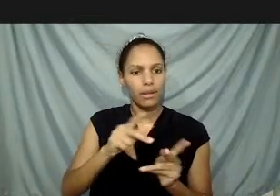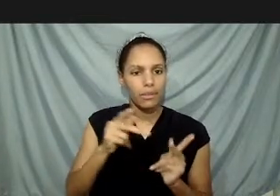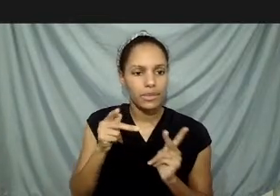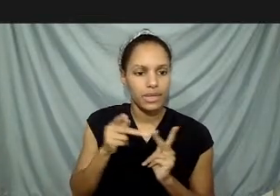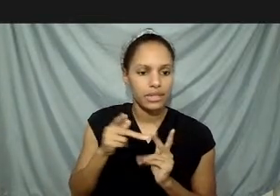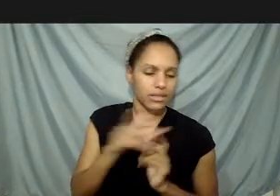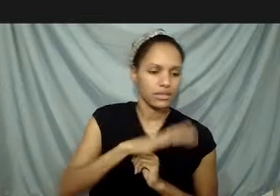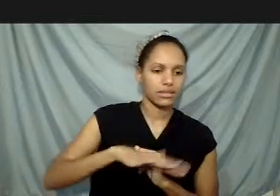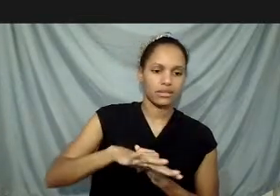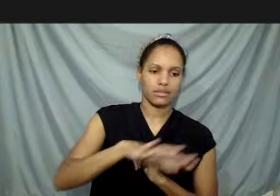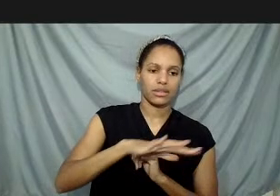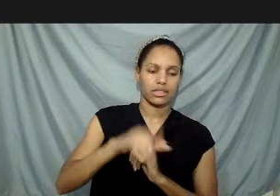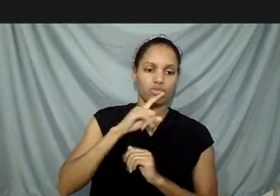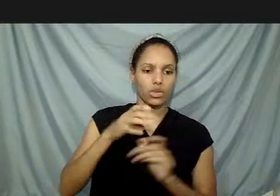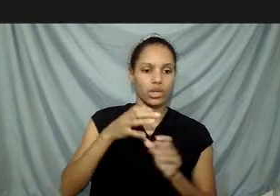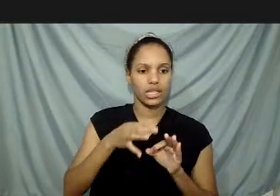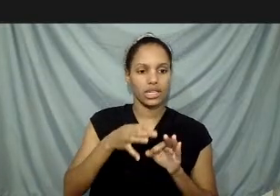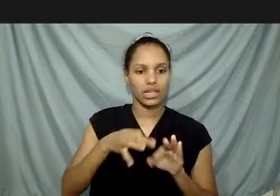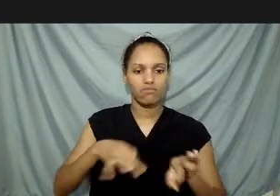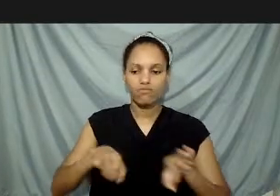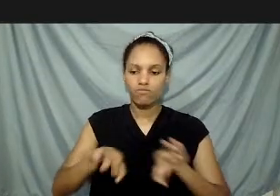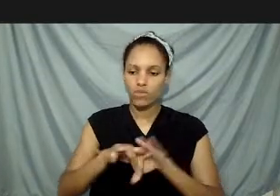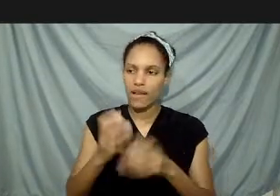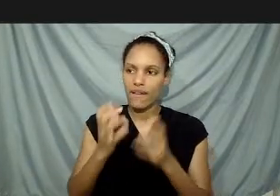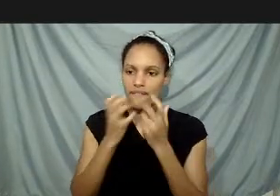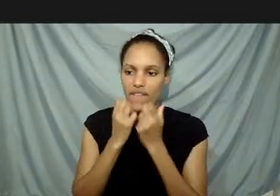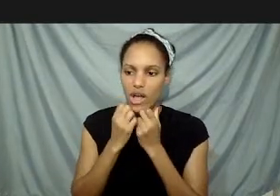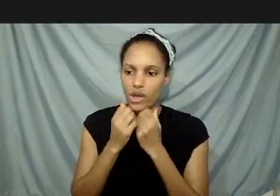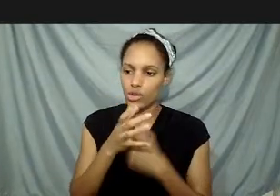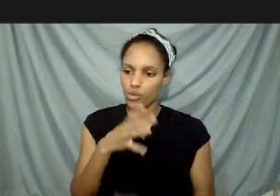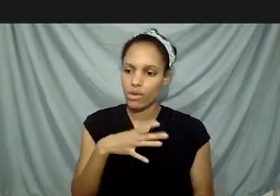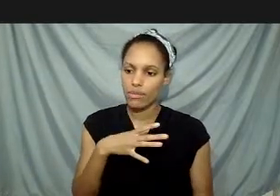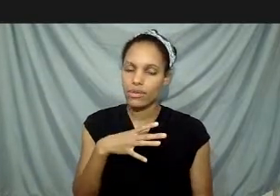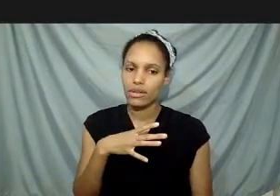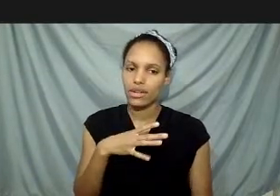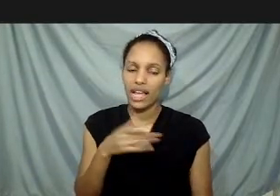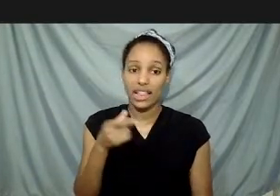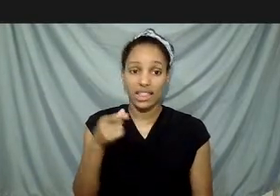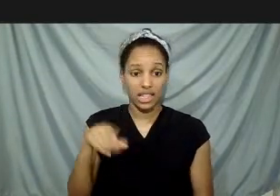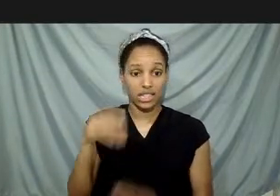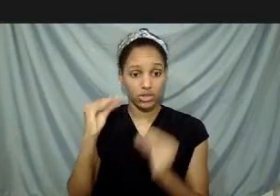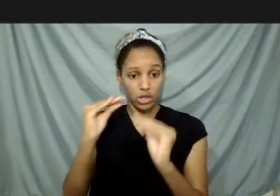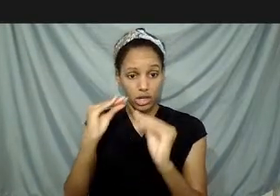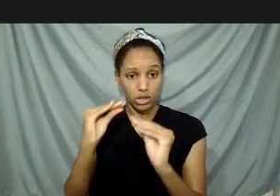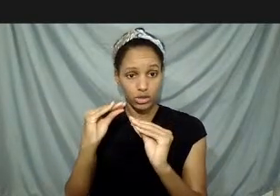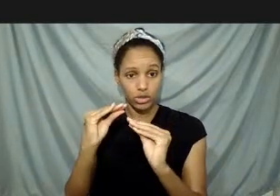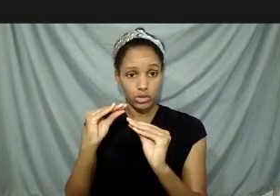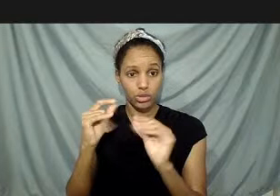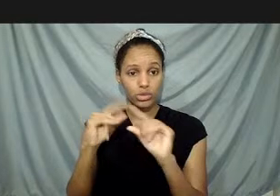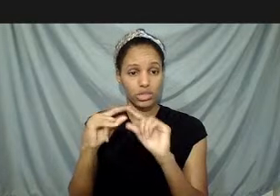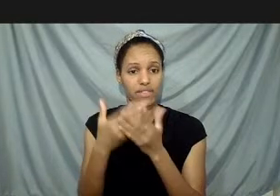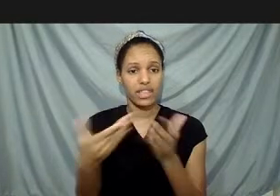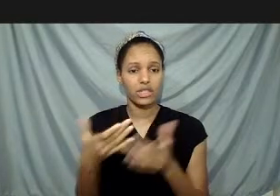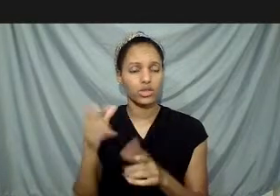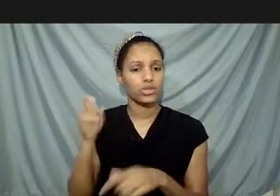that valued women, that taught you the tools that you needed in order to kind of like not